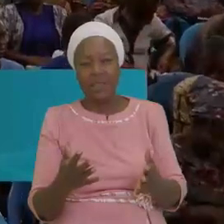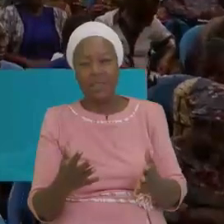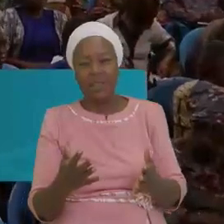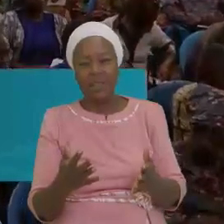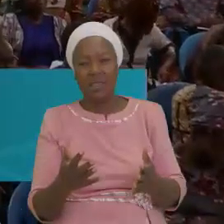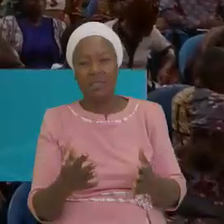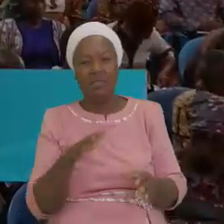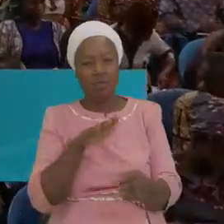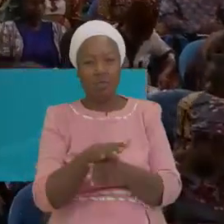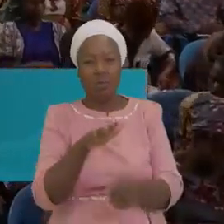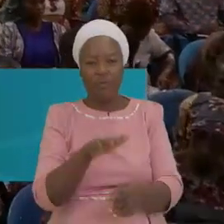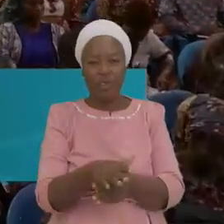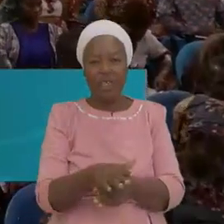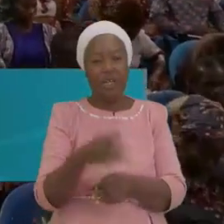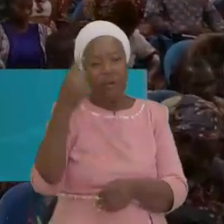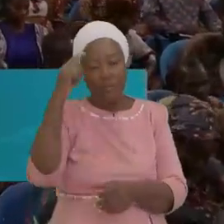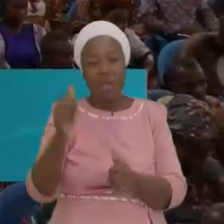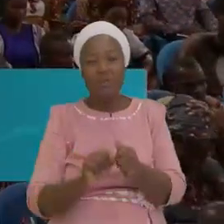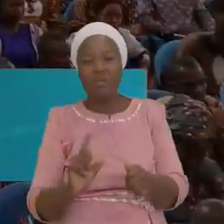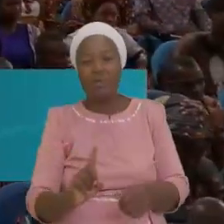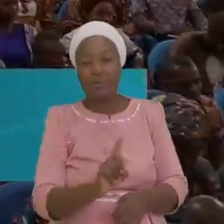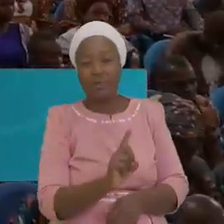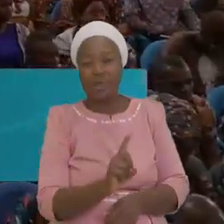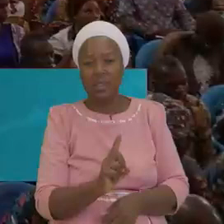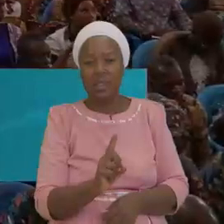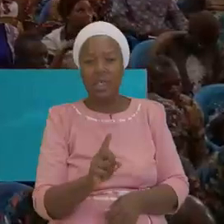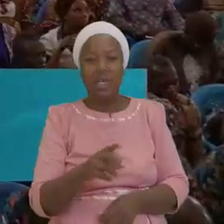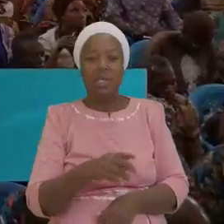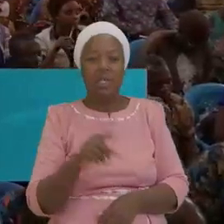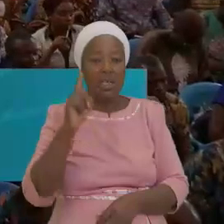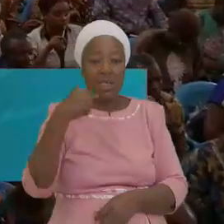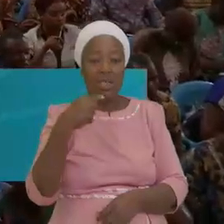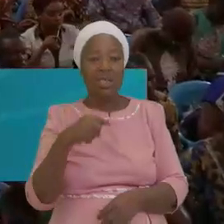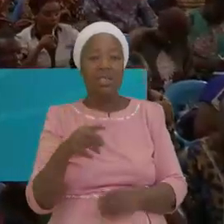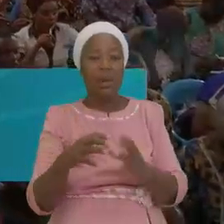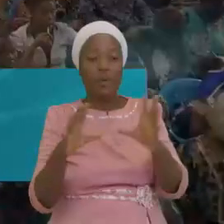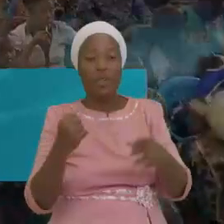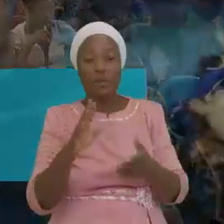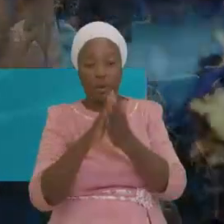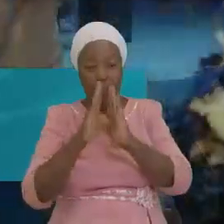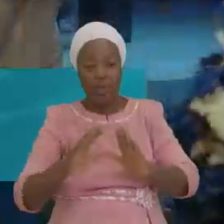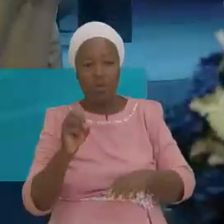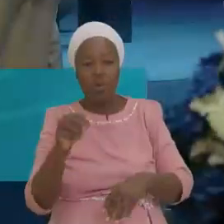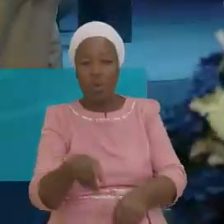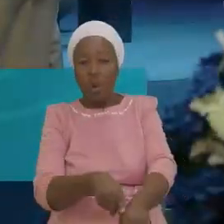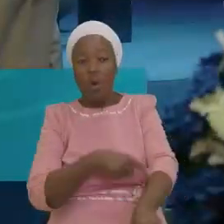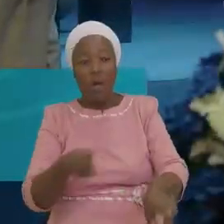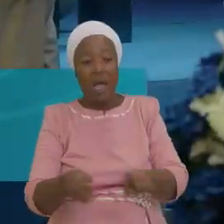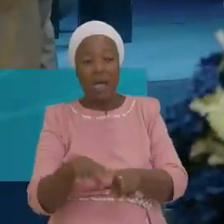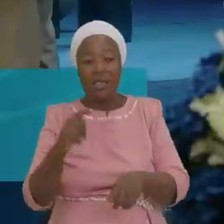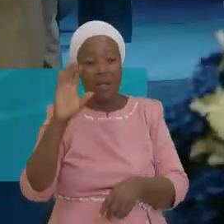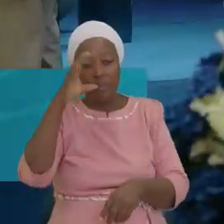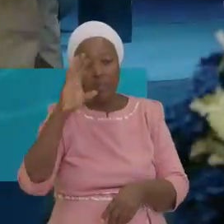sufficient for everyone. It says abundance of peace so long as the